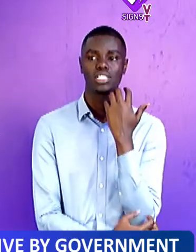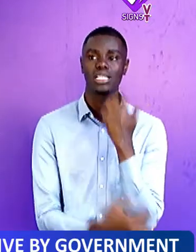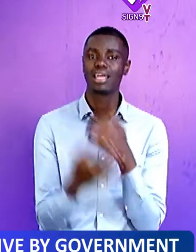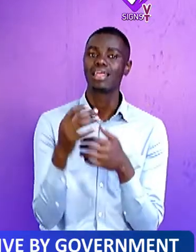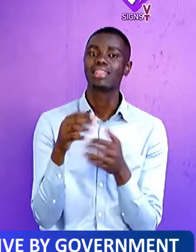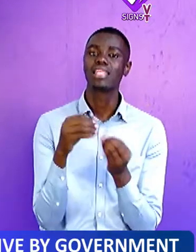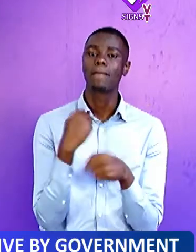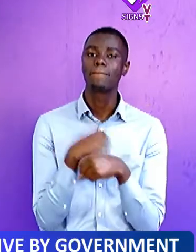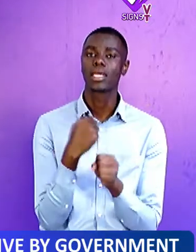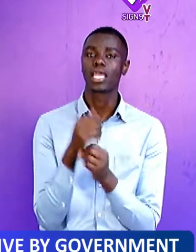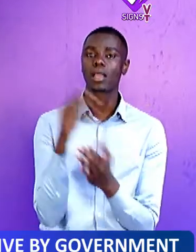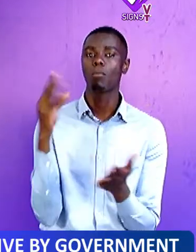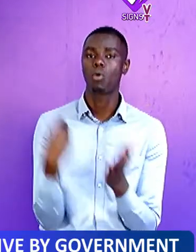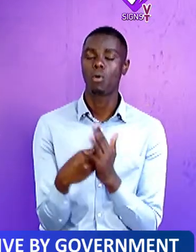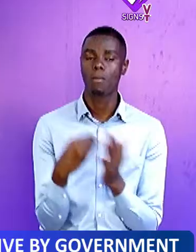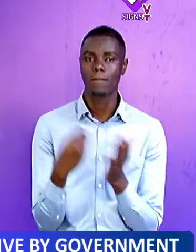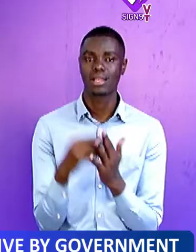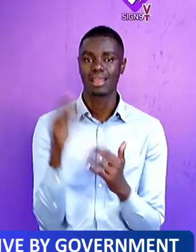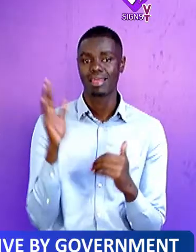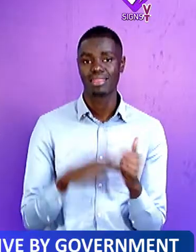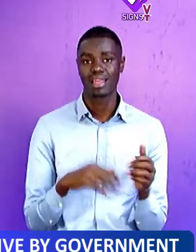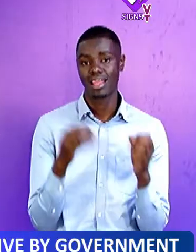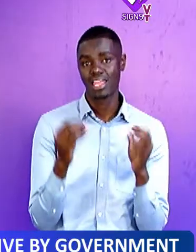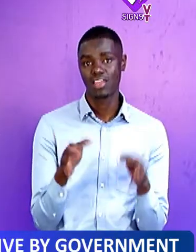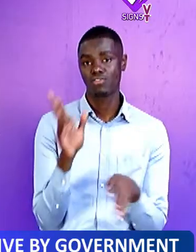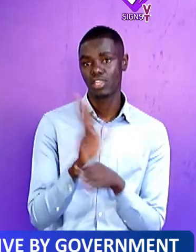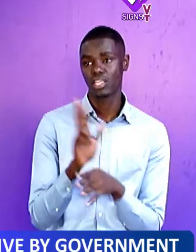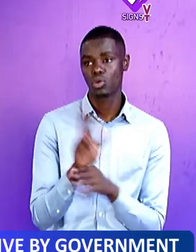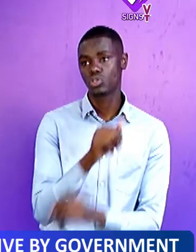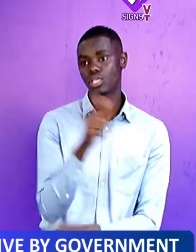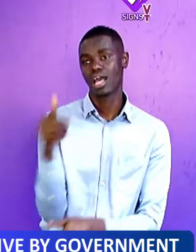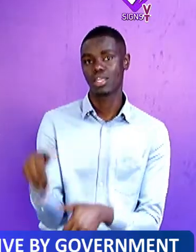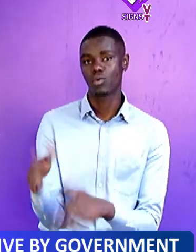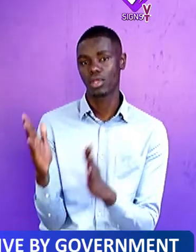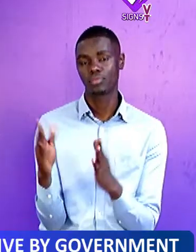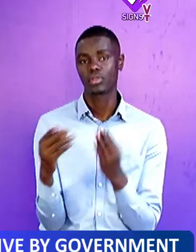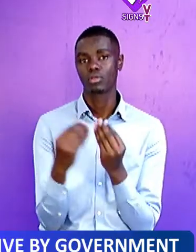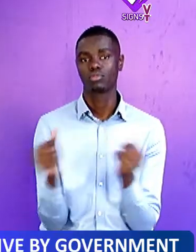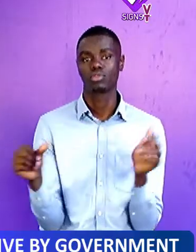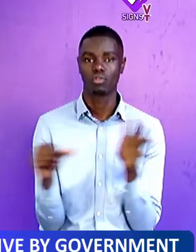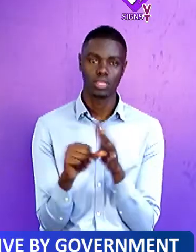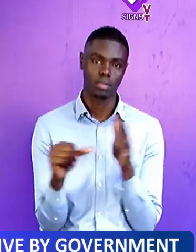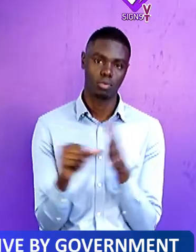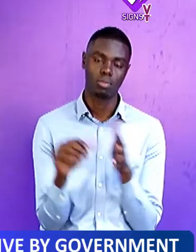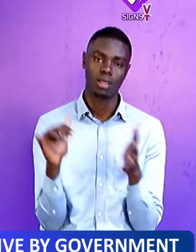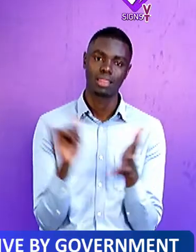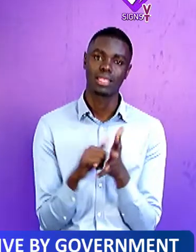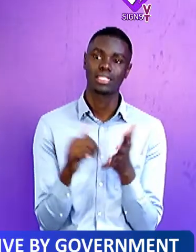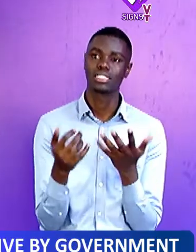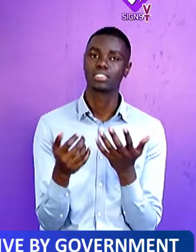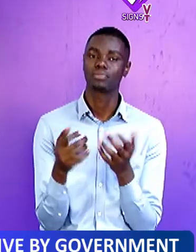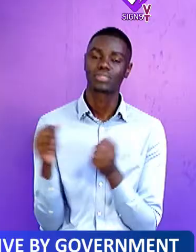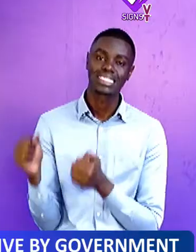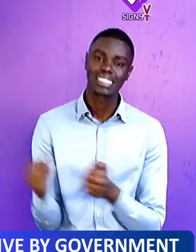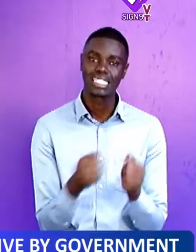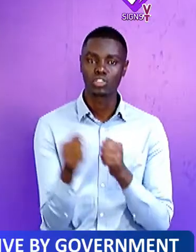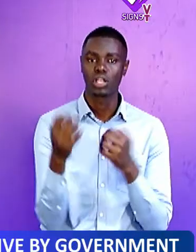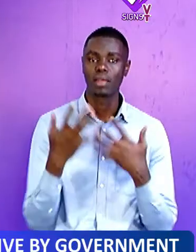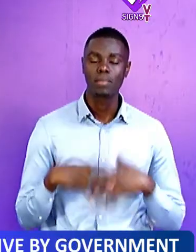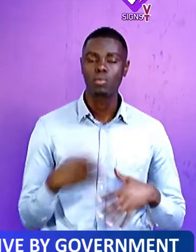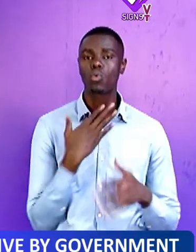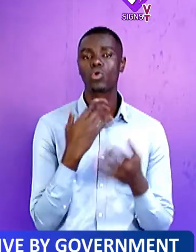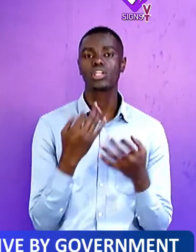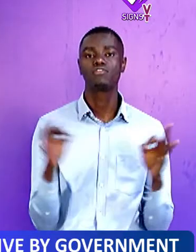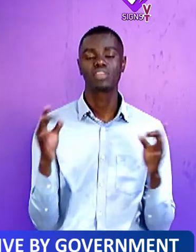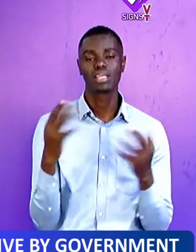making more money than if they use the other means of dealing with the problem, which is structural. People want free healthcare.